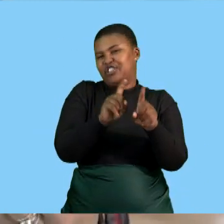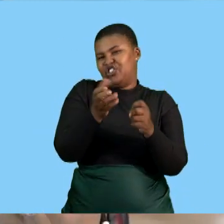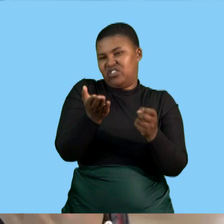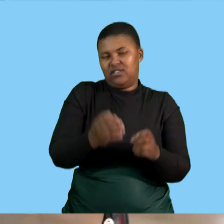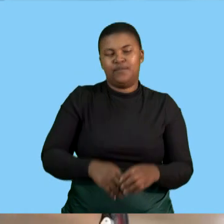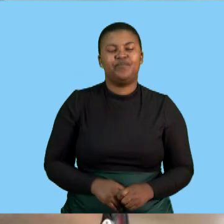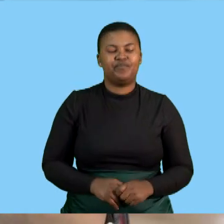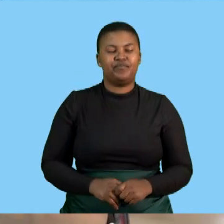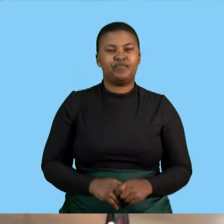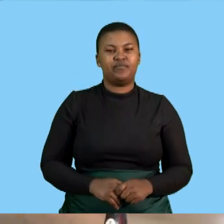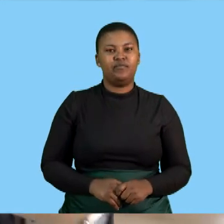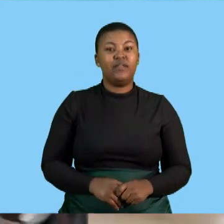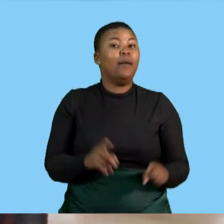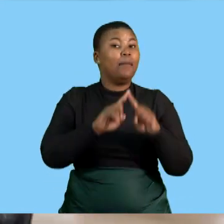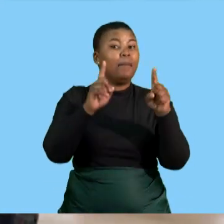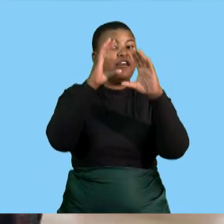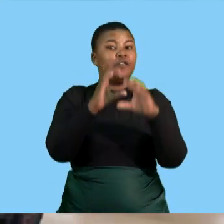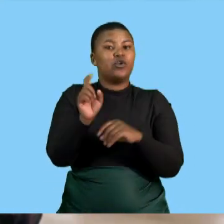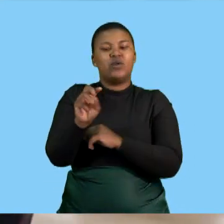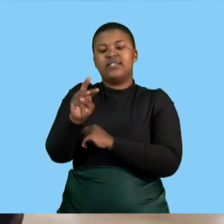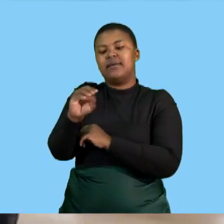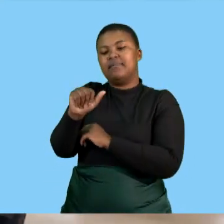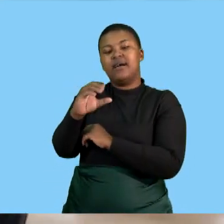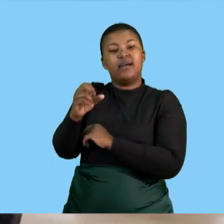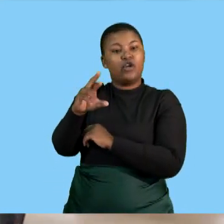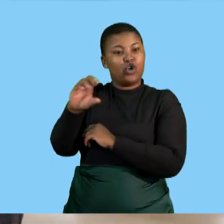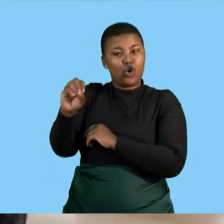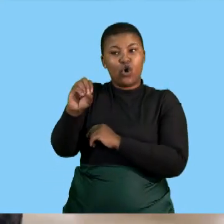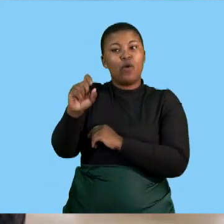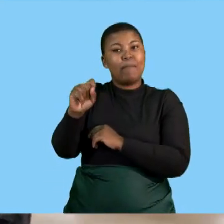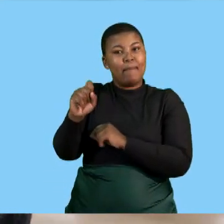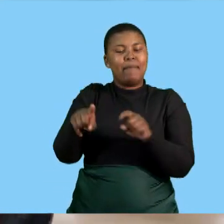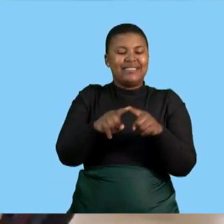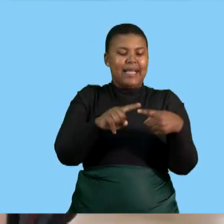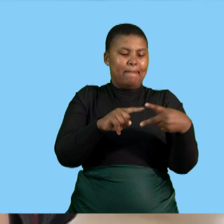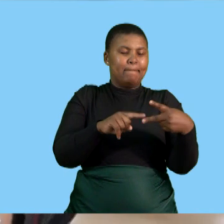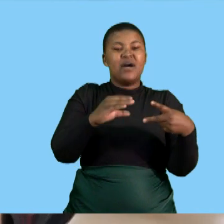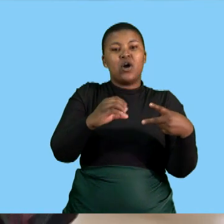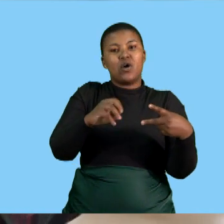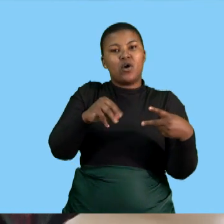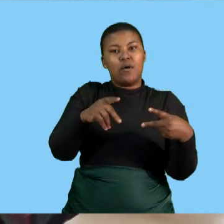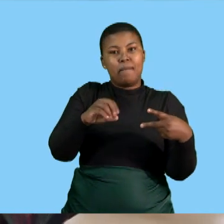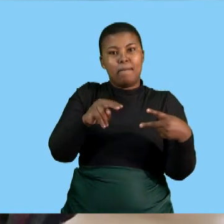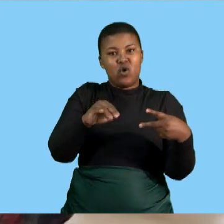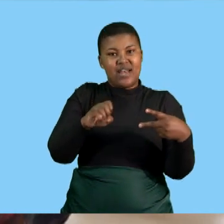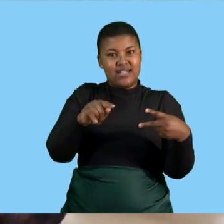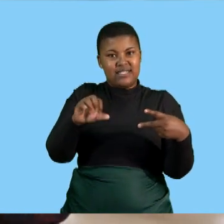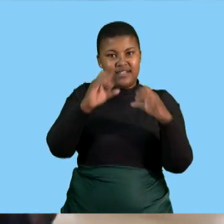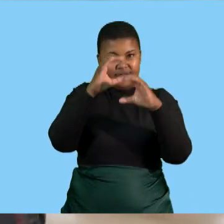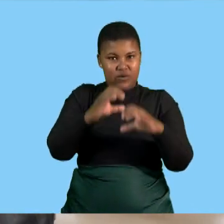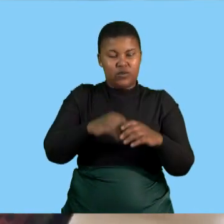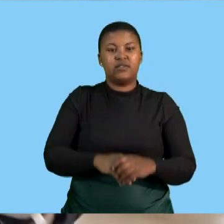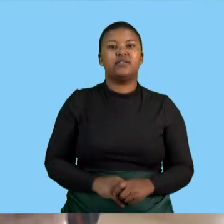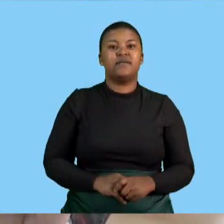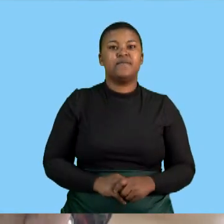questions, referring to of course, the macro environment's meaning and components. So our first application question